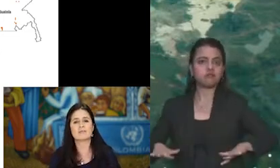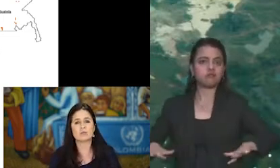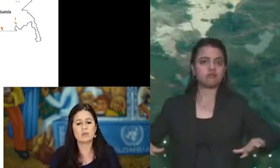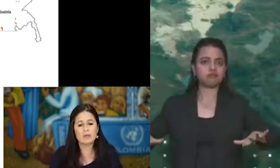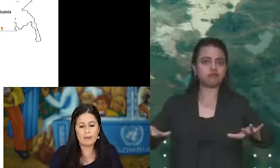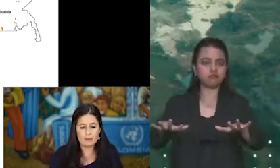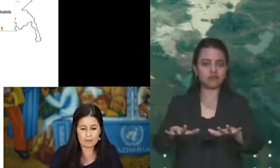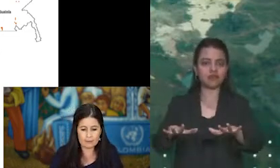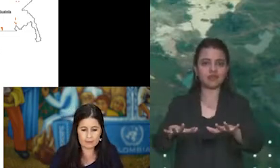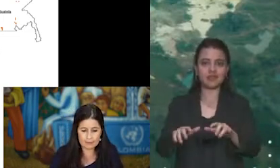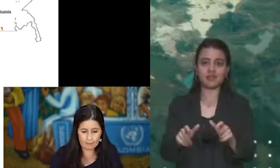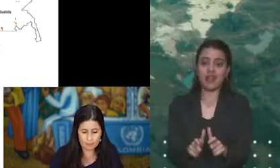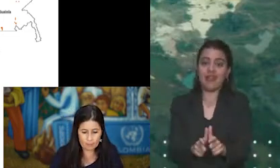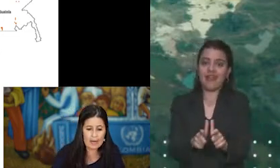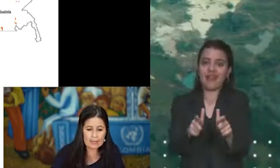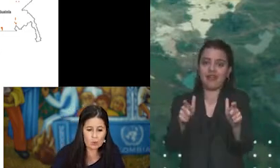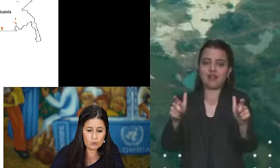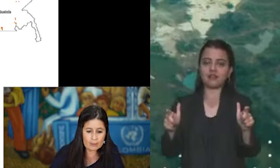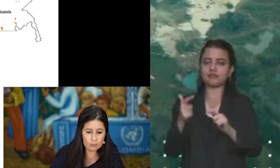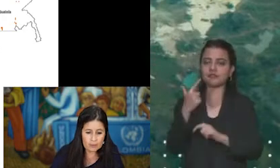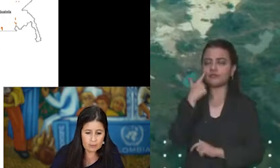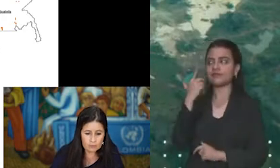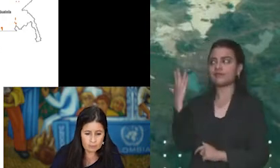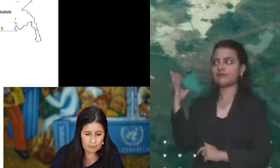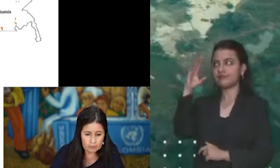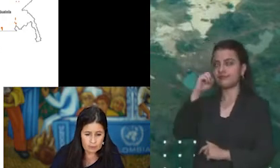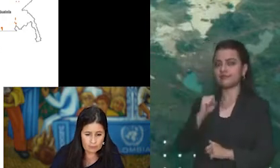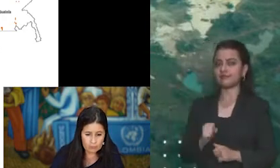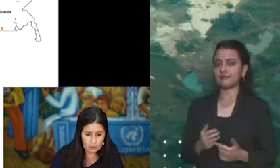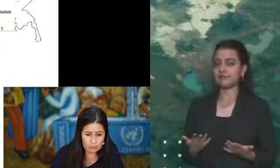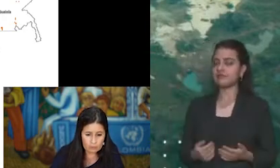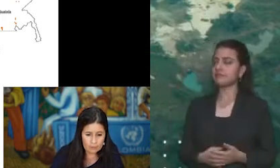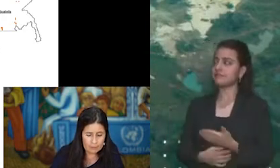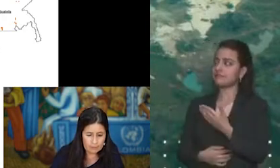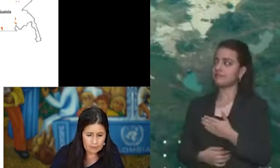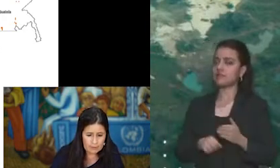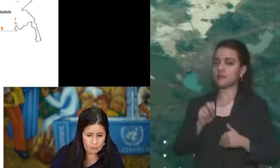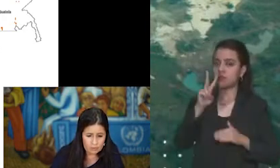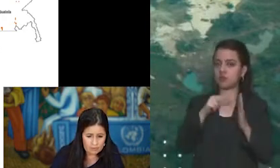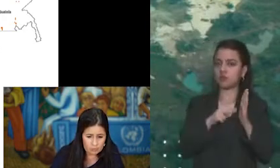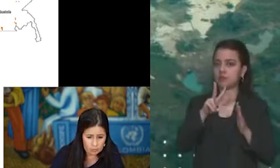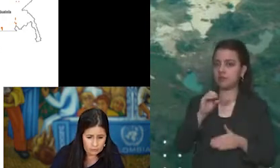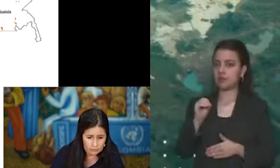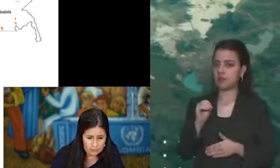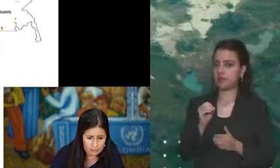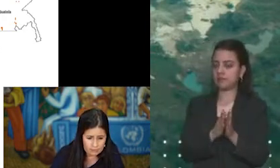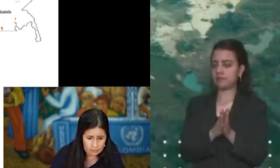the field. And then here we're looking at it. In 2020, we had this area.